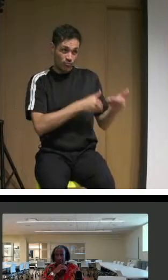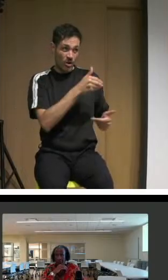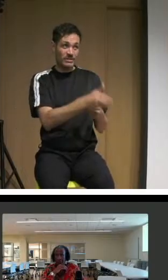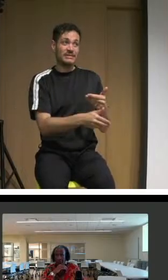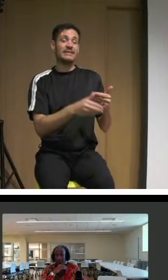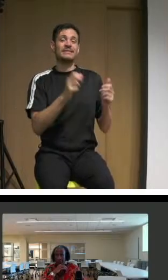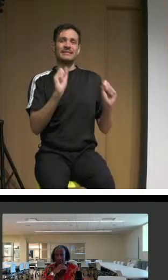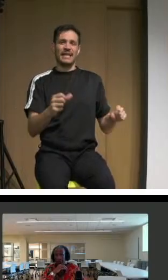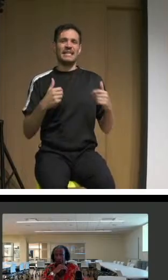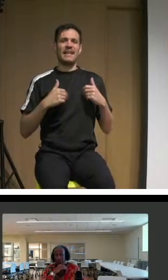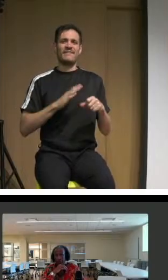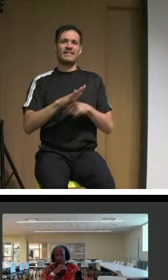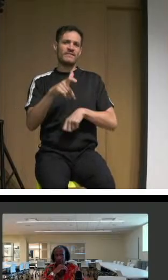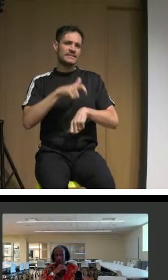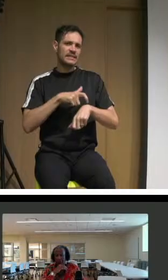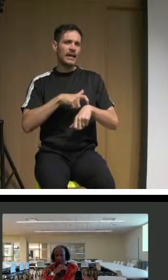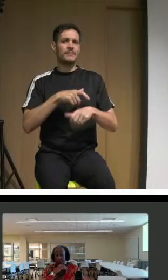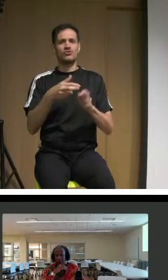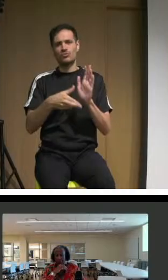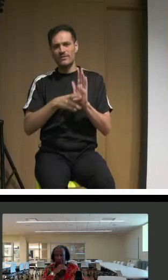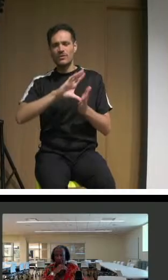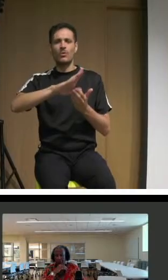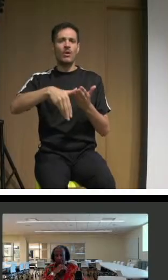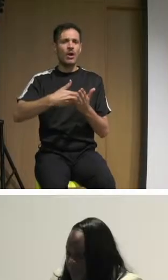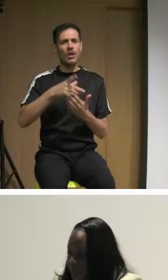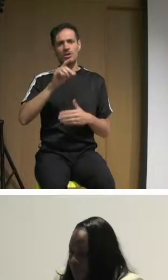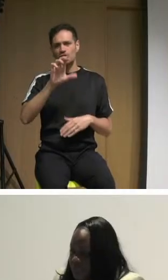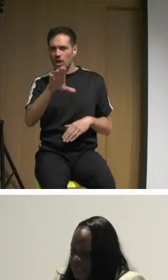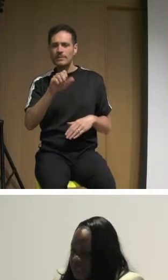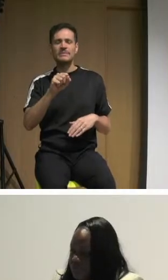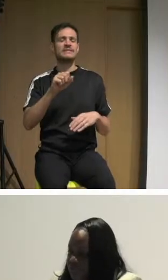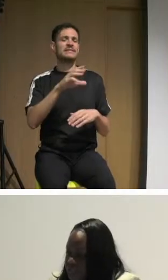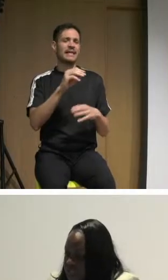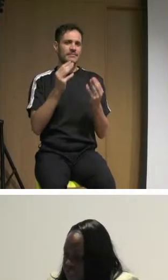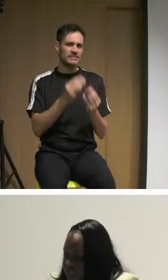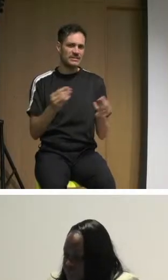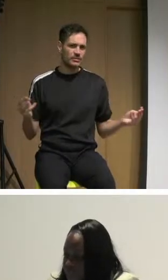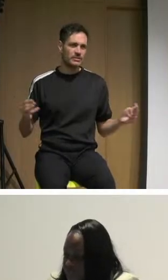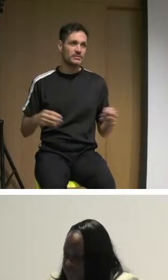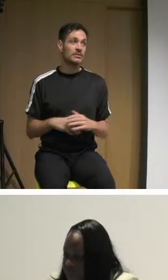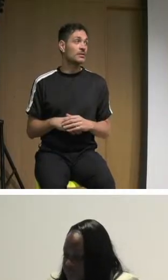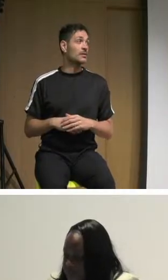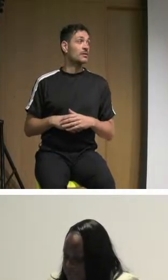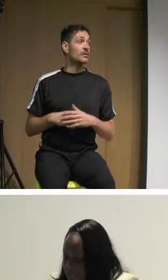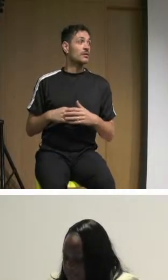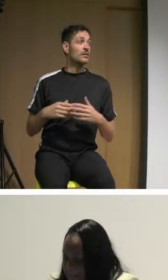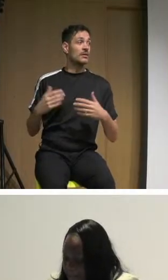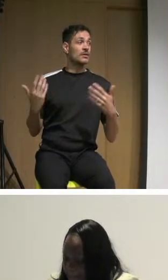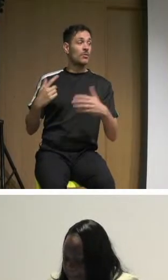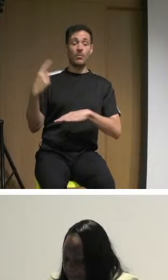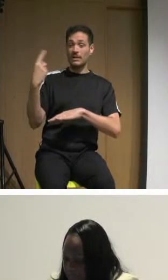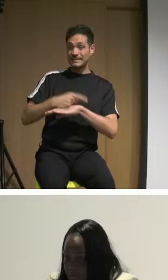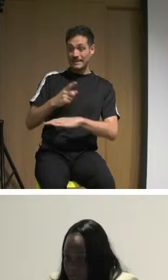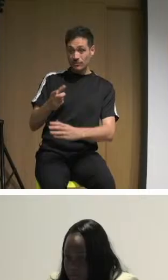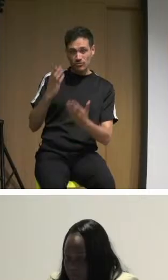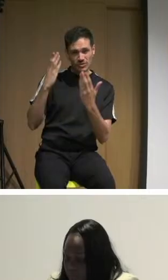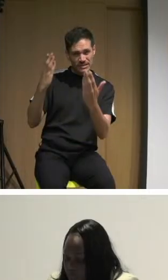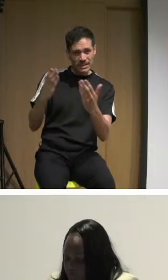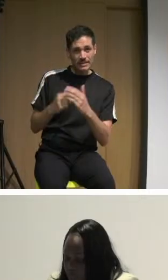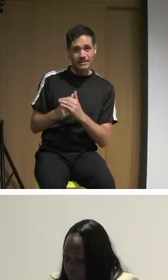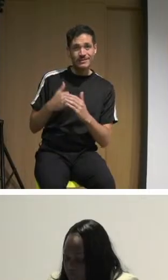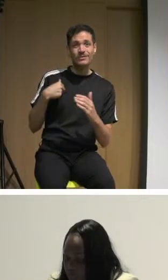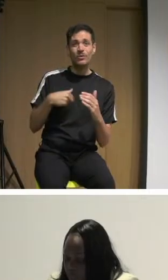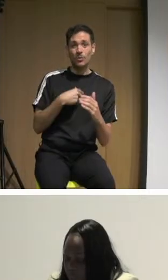review both sets of documents and materials. What date are you suggesting? So we've said the 15th.